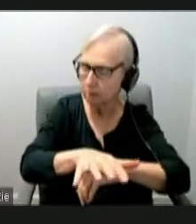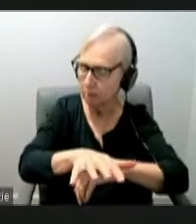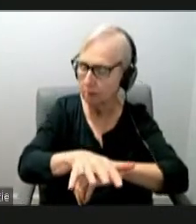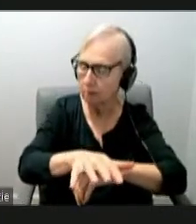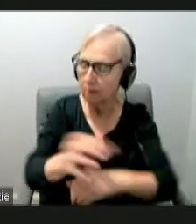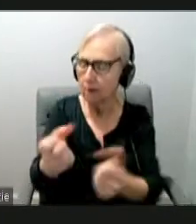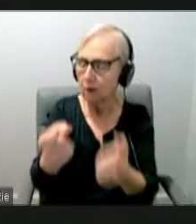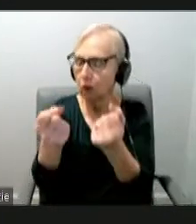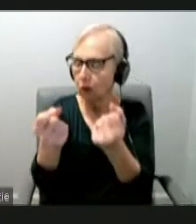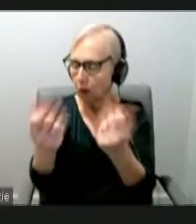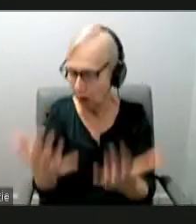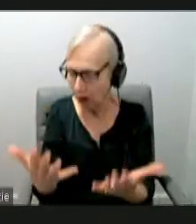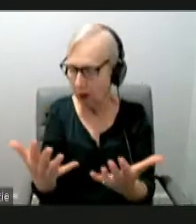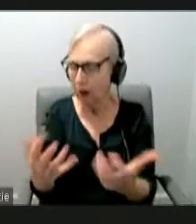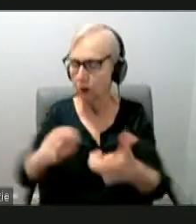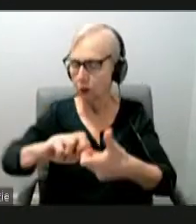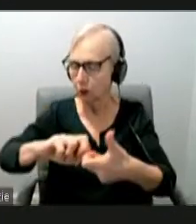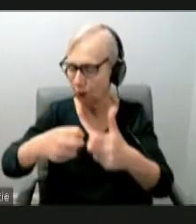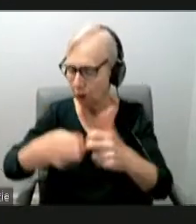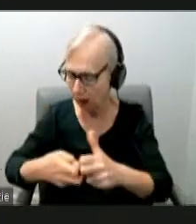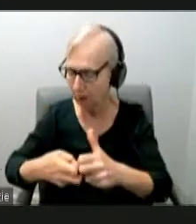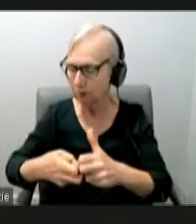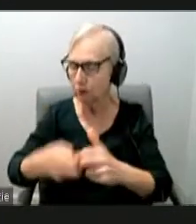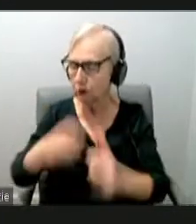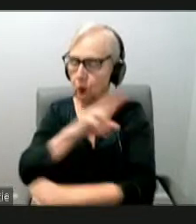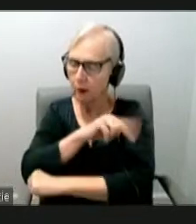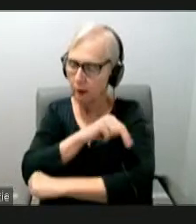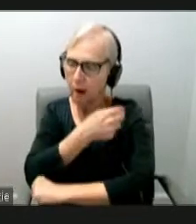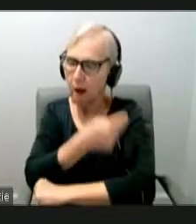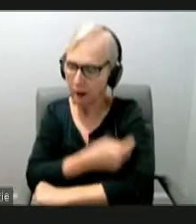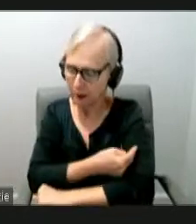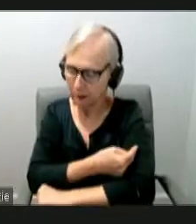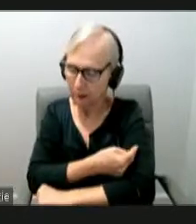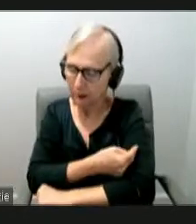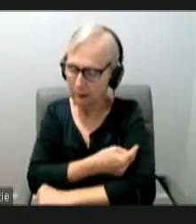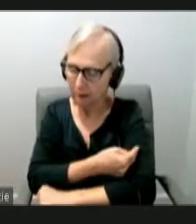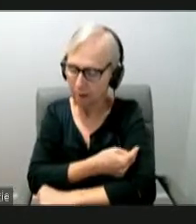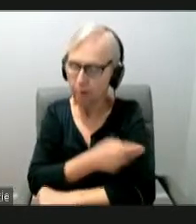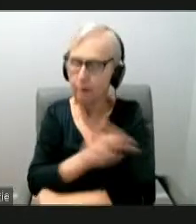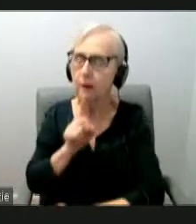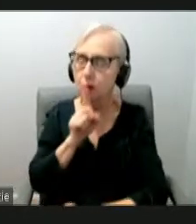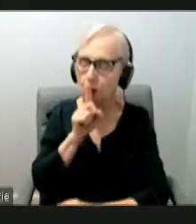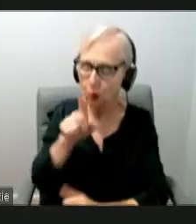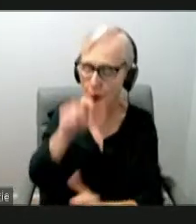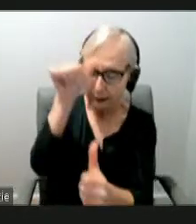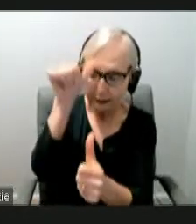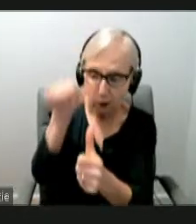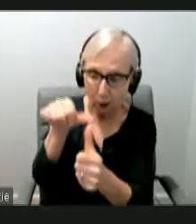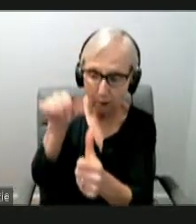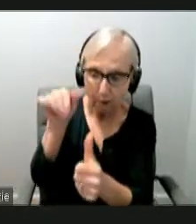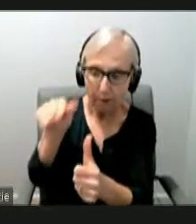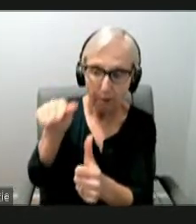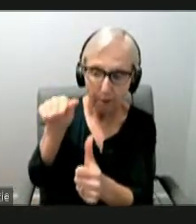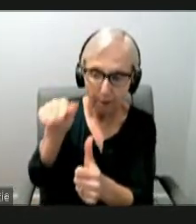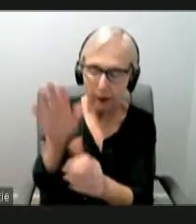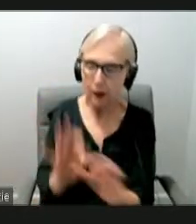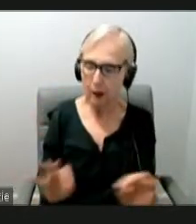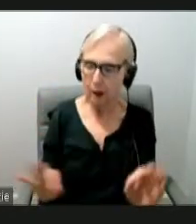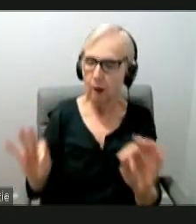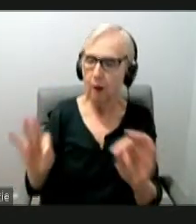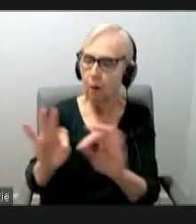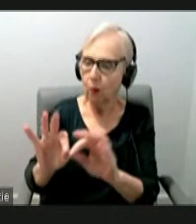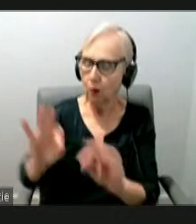that could certainly put strain on our healthcare system. And I think that's a really important reminder of the importance of